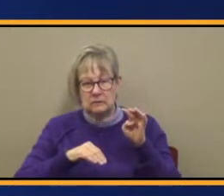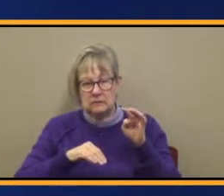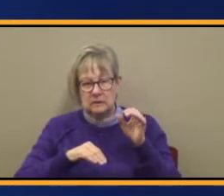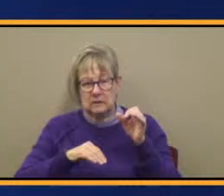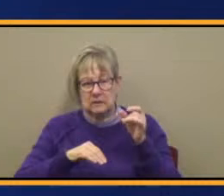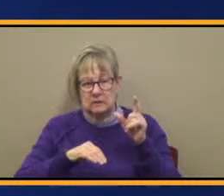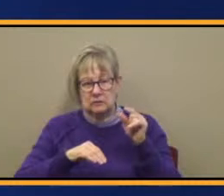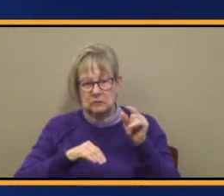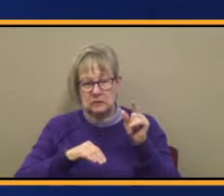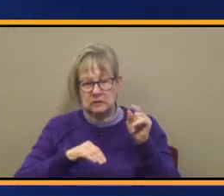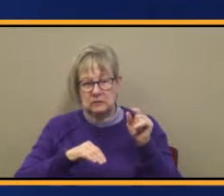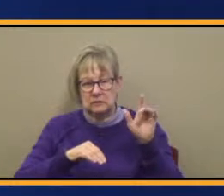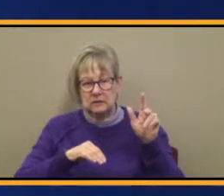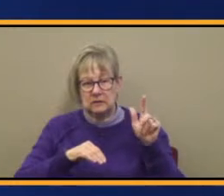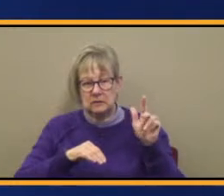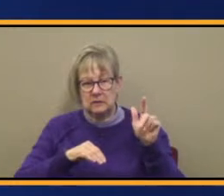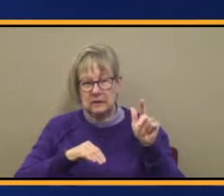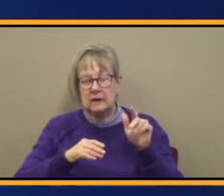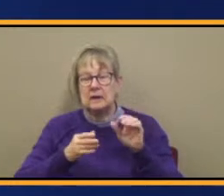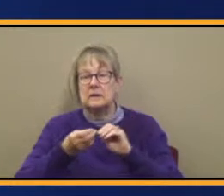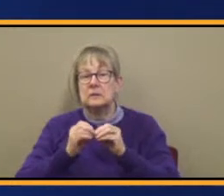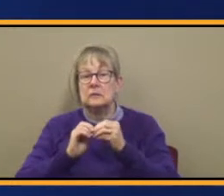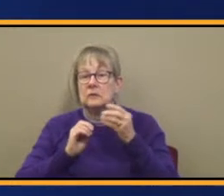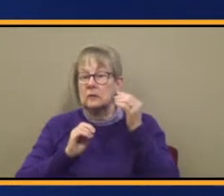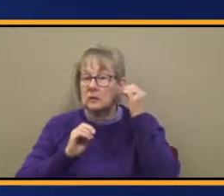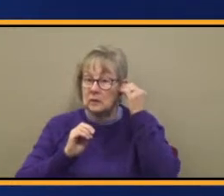2043. Thank you. Item number 4,